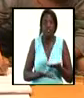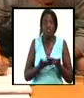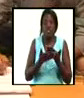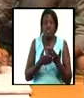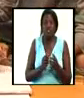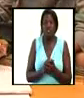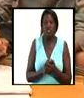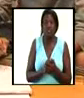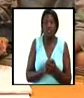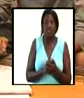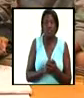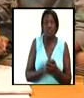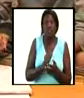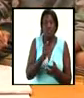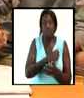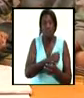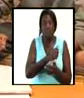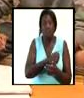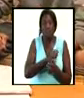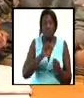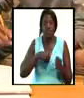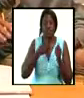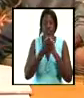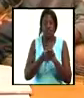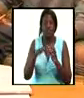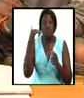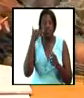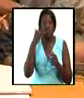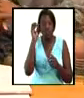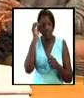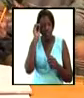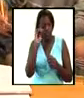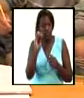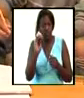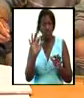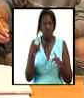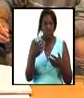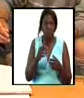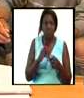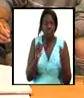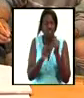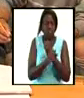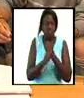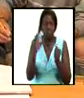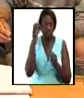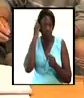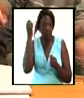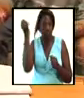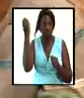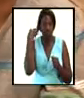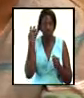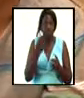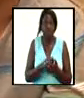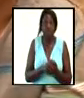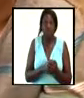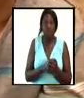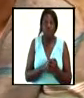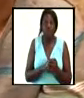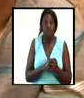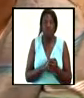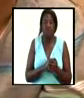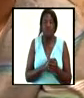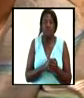Oh gosh, it's Liz's mother. What am I going to say? I don't know. Just let it ring. I cannot ignore Aunt Maggie's call.